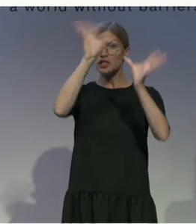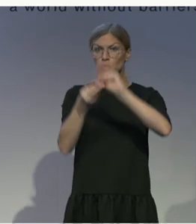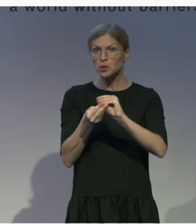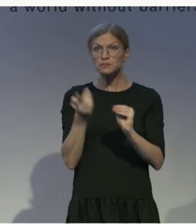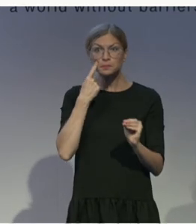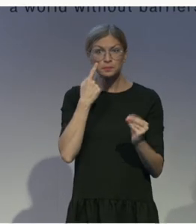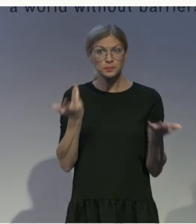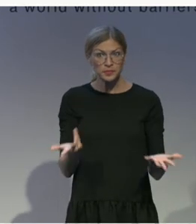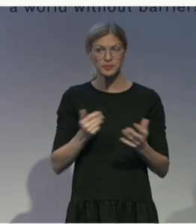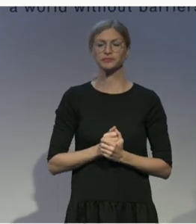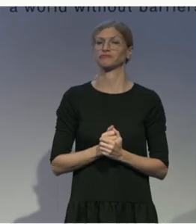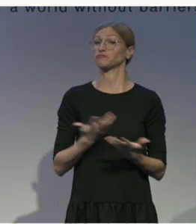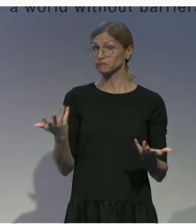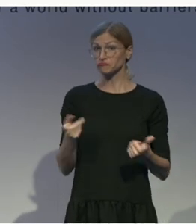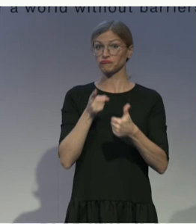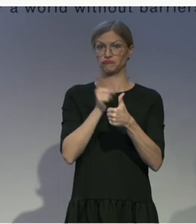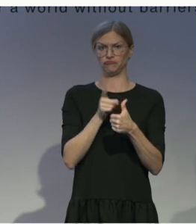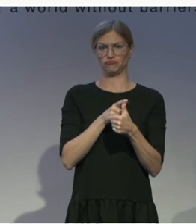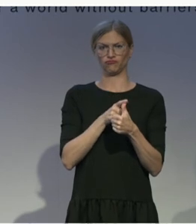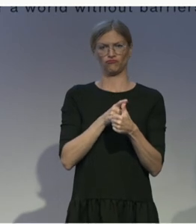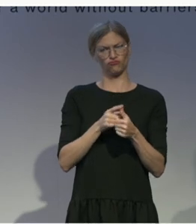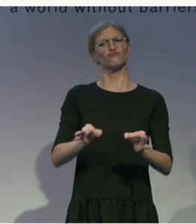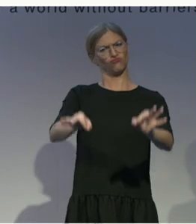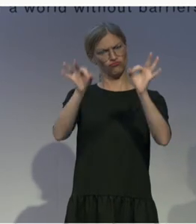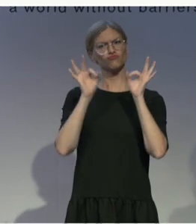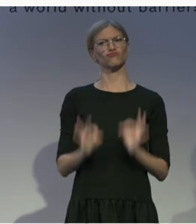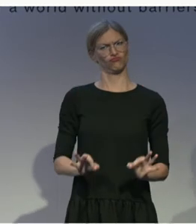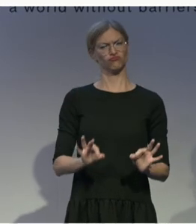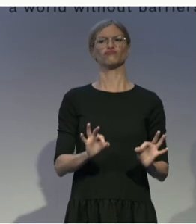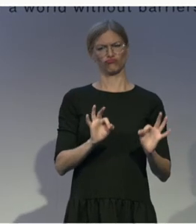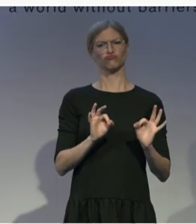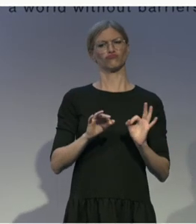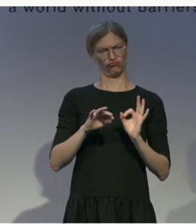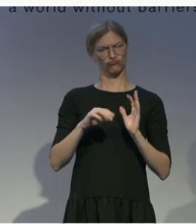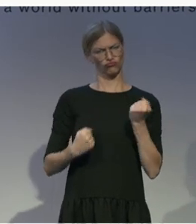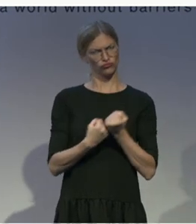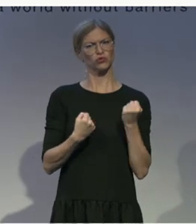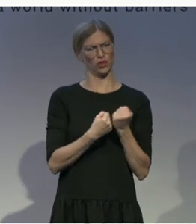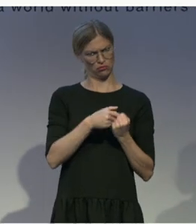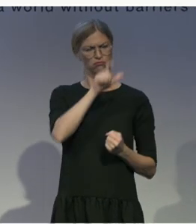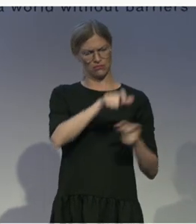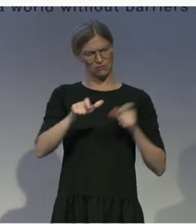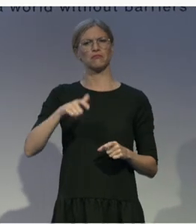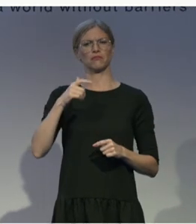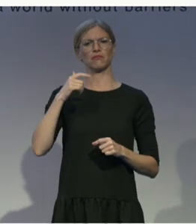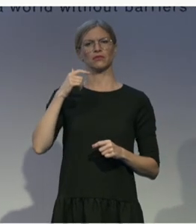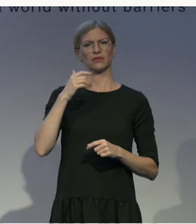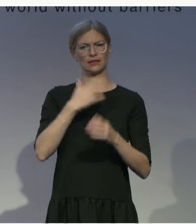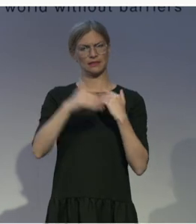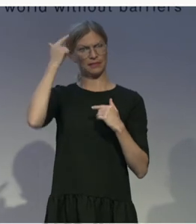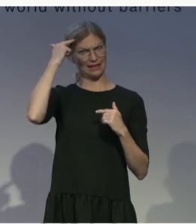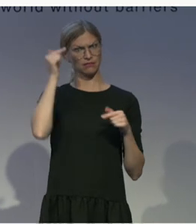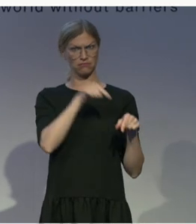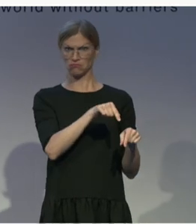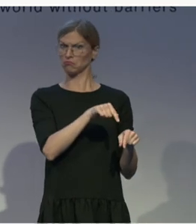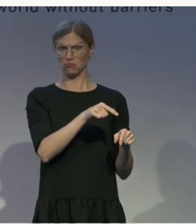again, a legally supported organization of people with learning disabilities who actually are included in